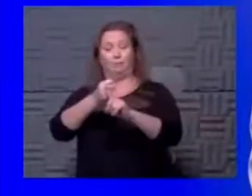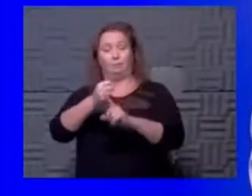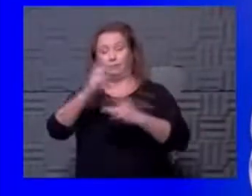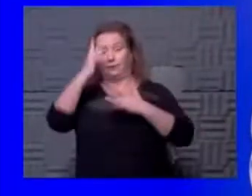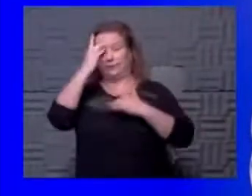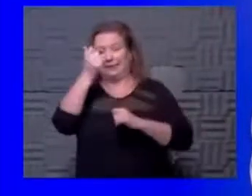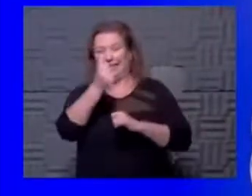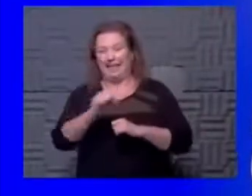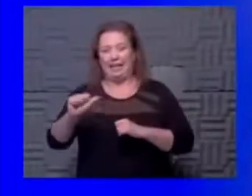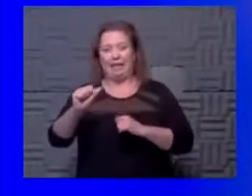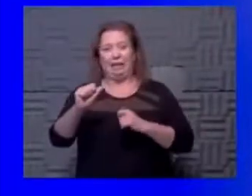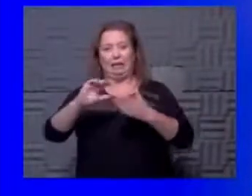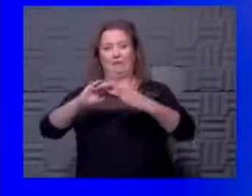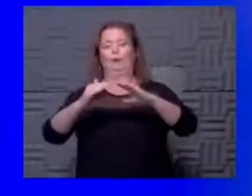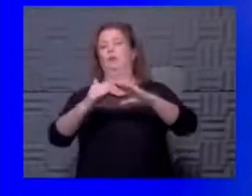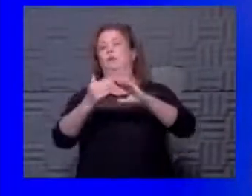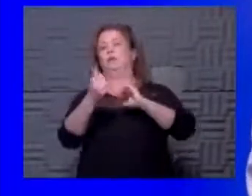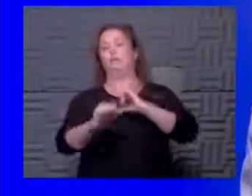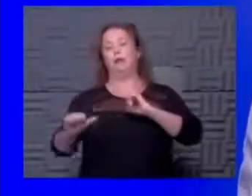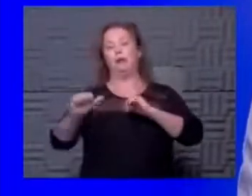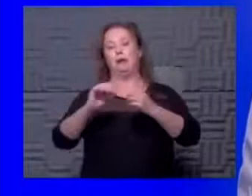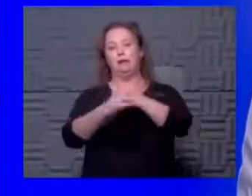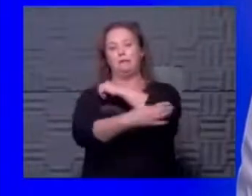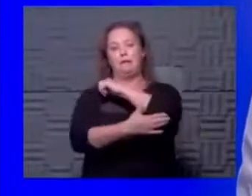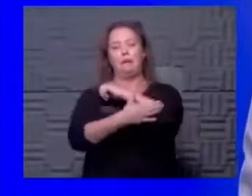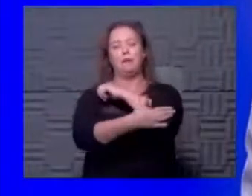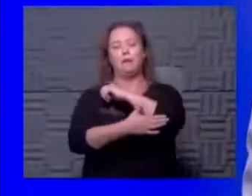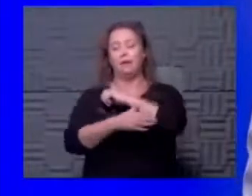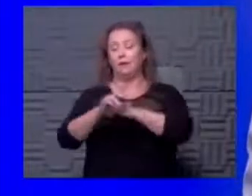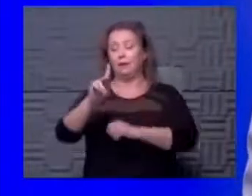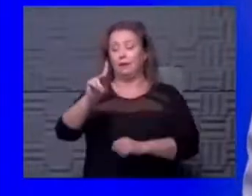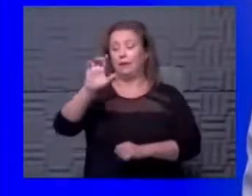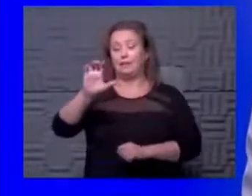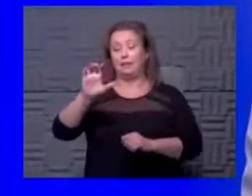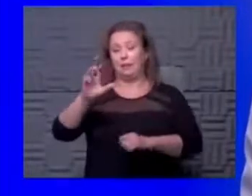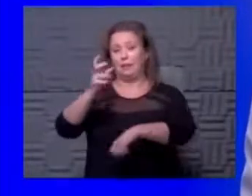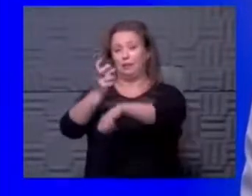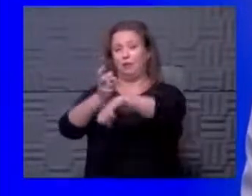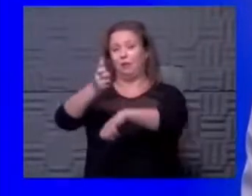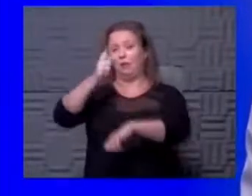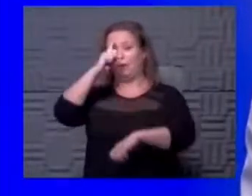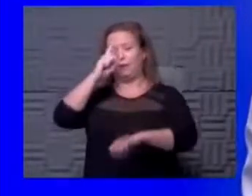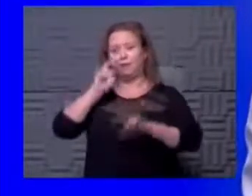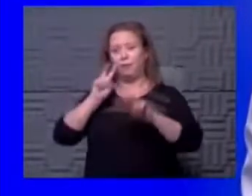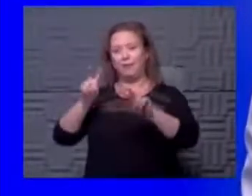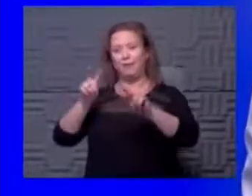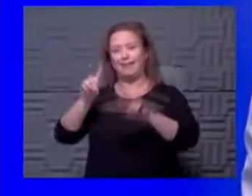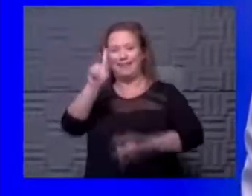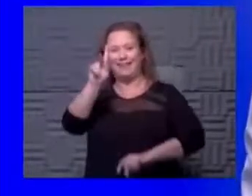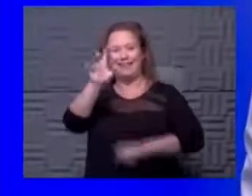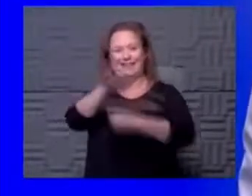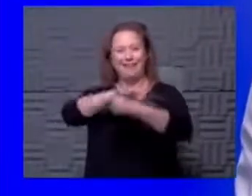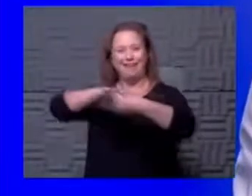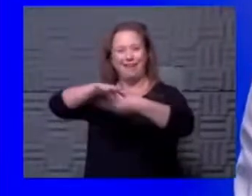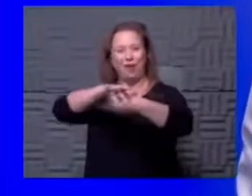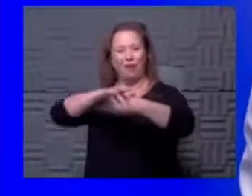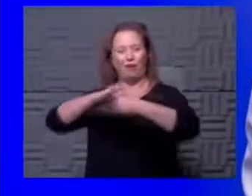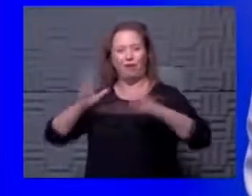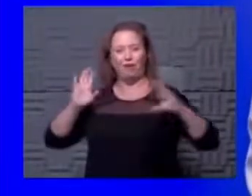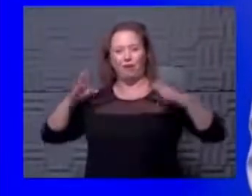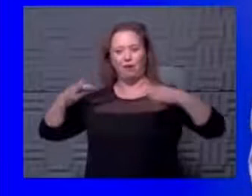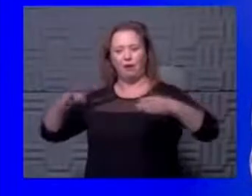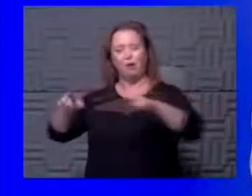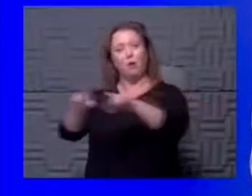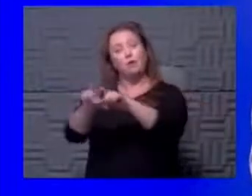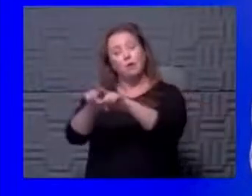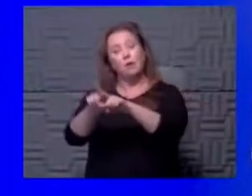any one community or any one county? Certainly in Kansas City, it's more difficult because we look at the whole Kansas City area. But we also